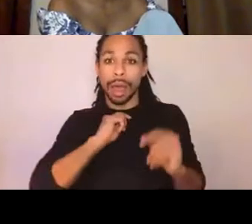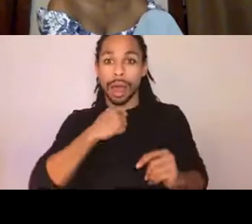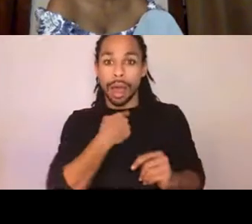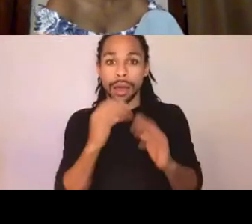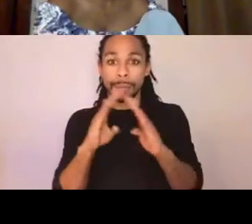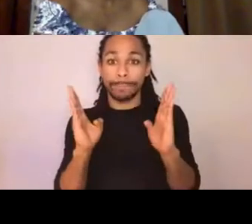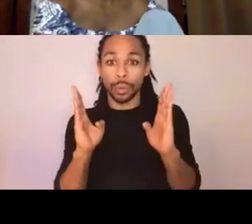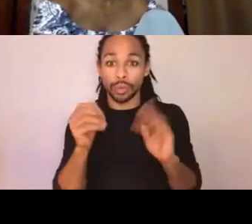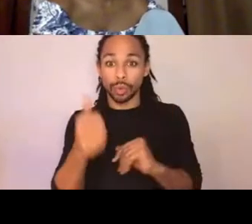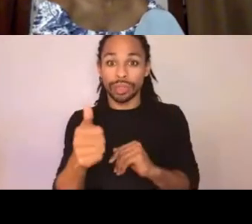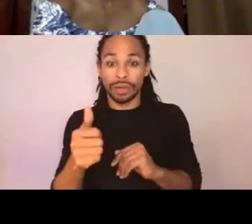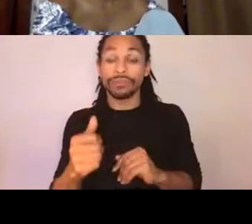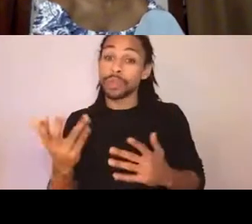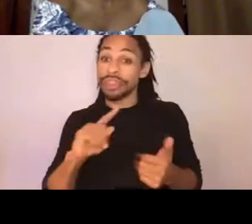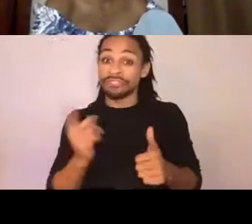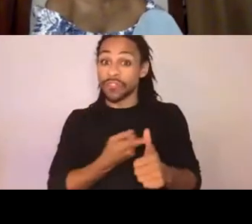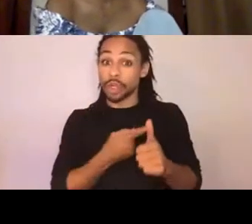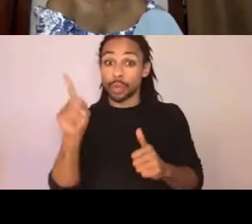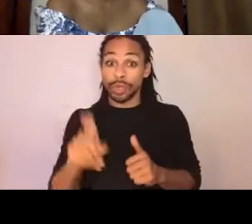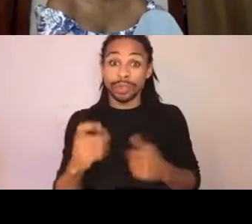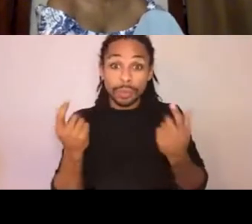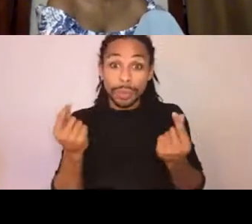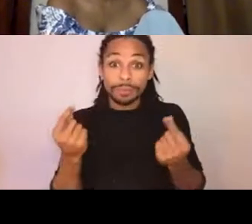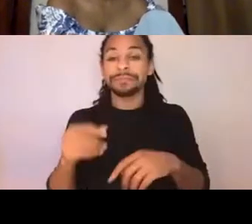first question was by